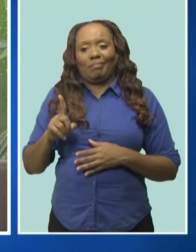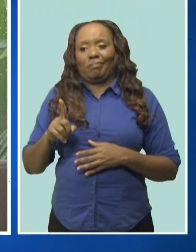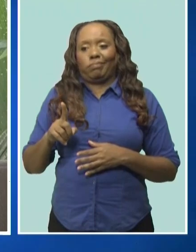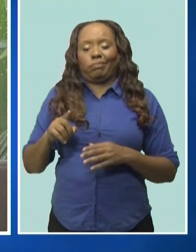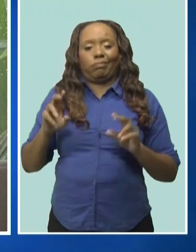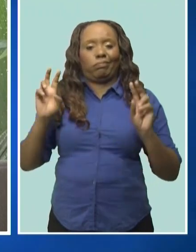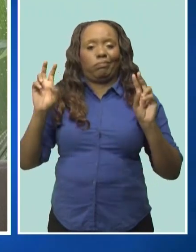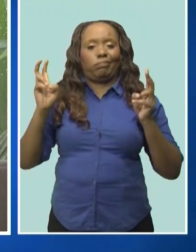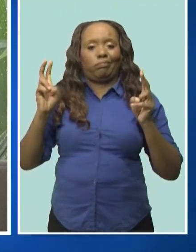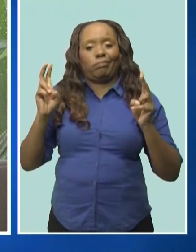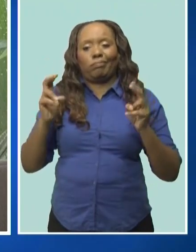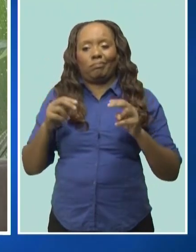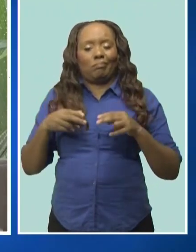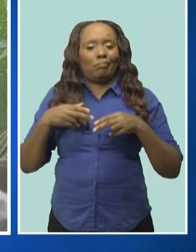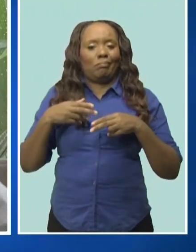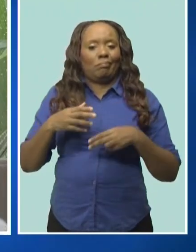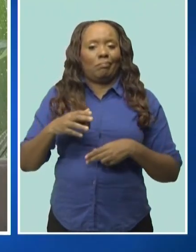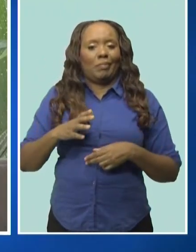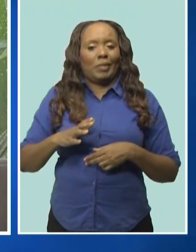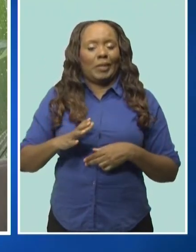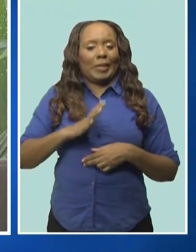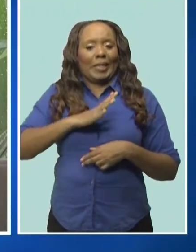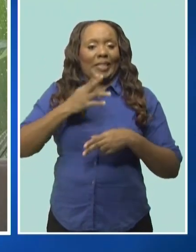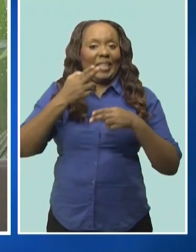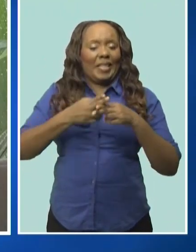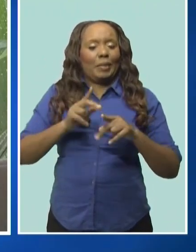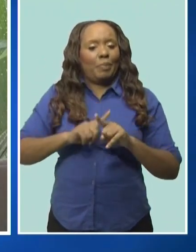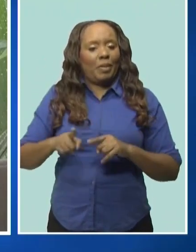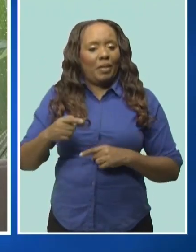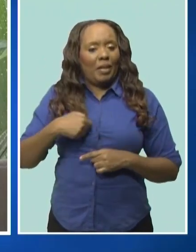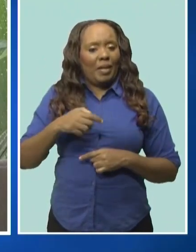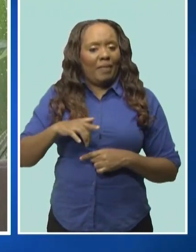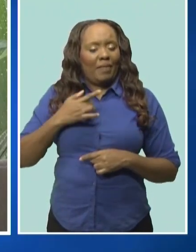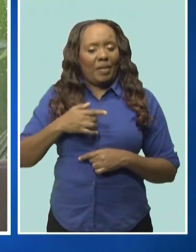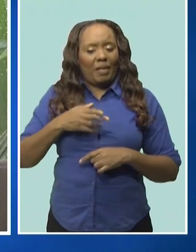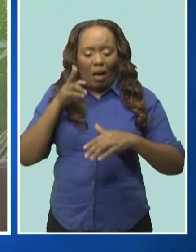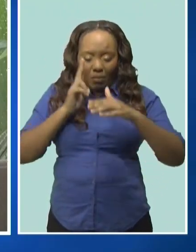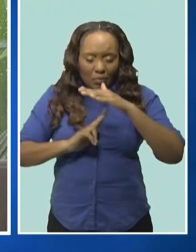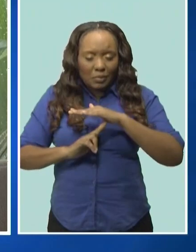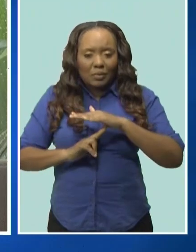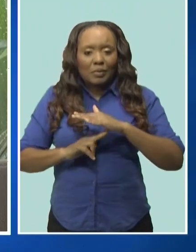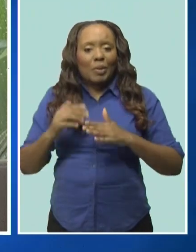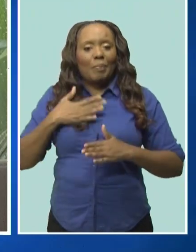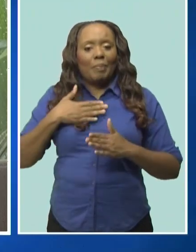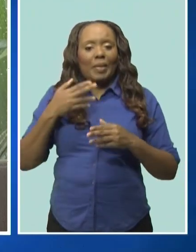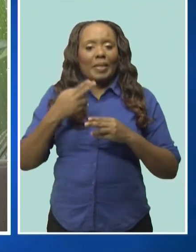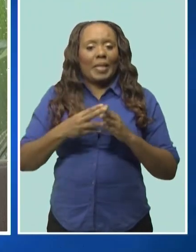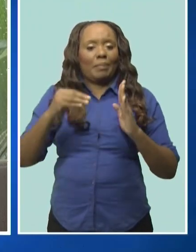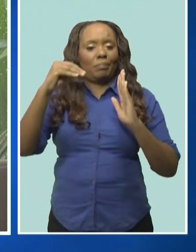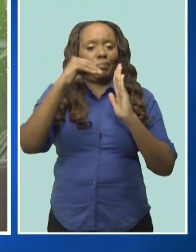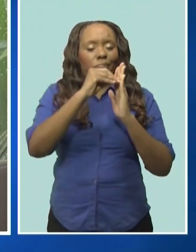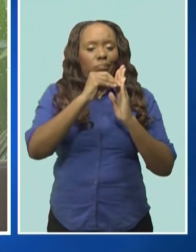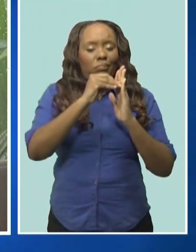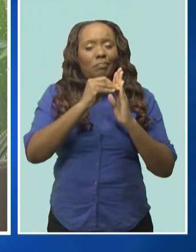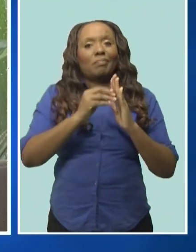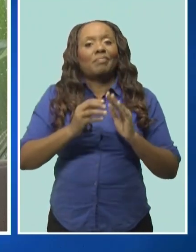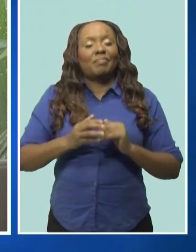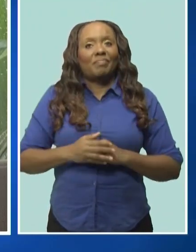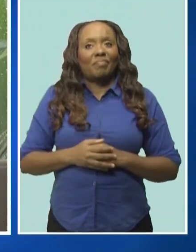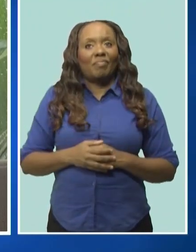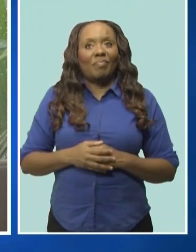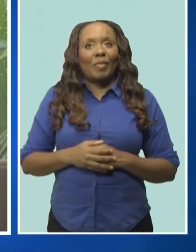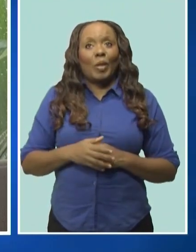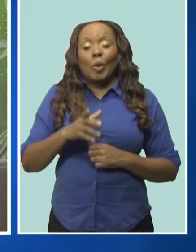it's very humbling to even to be mentioned. Now, in terms of what would have led to that,